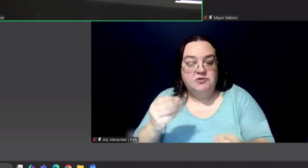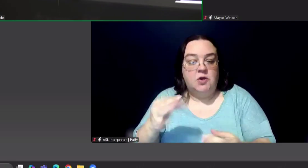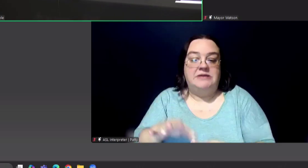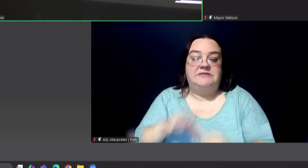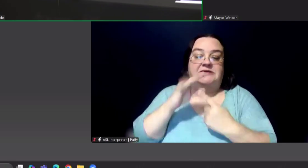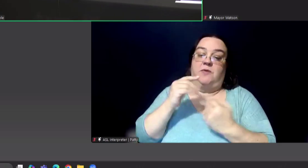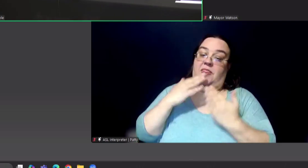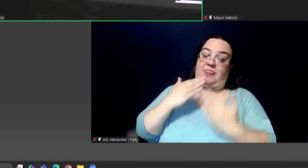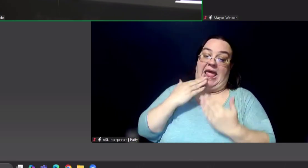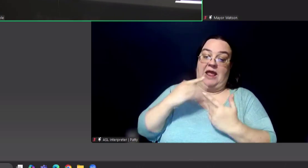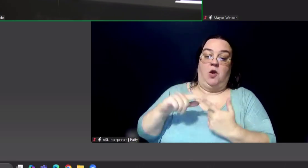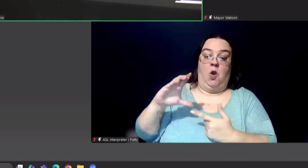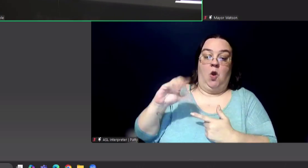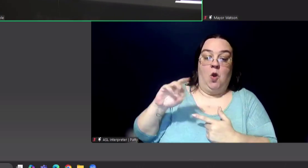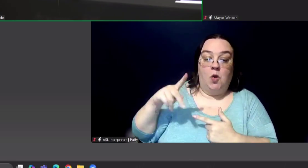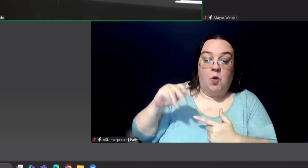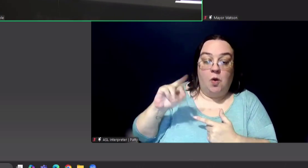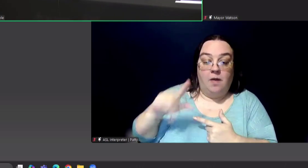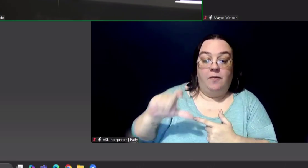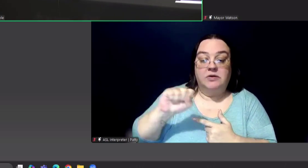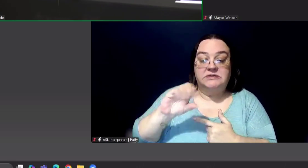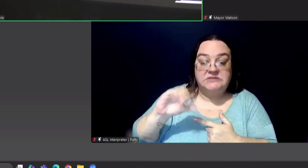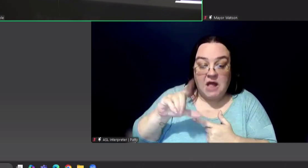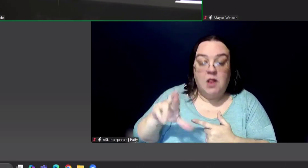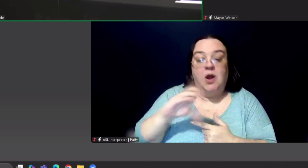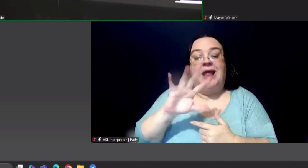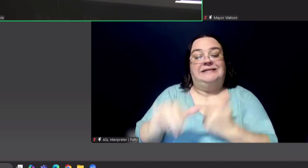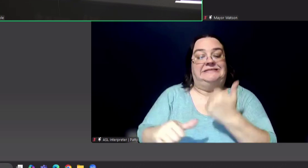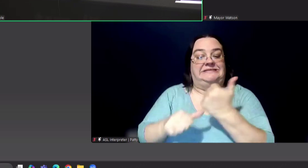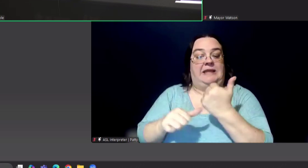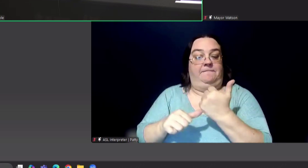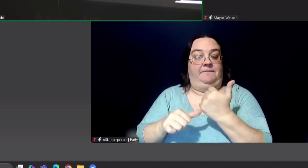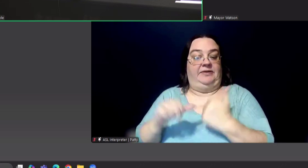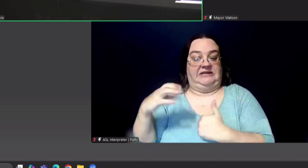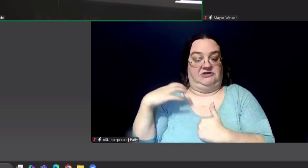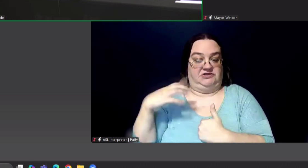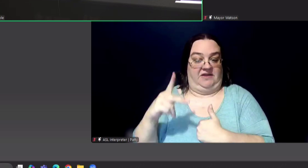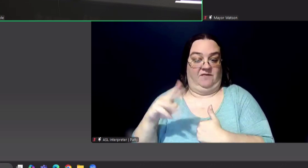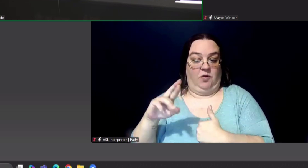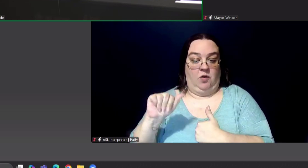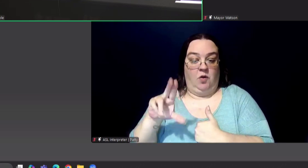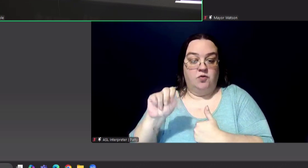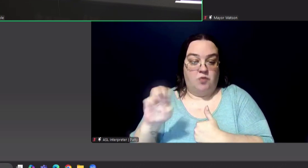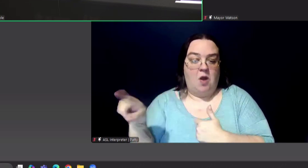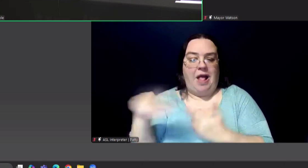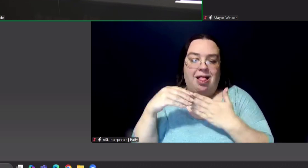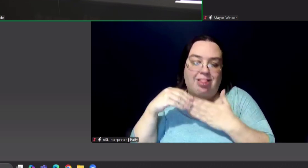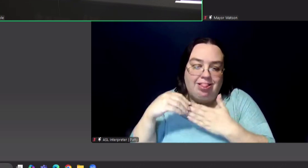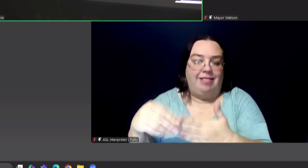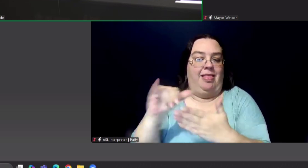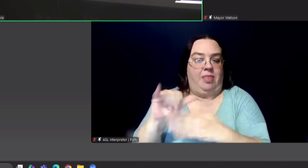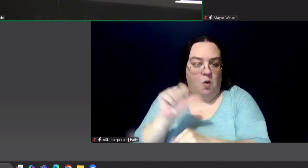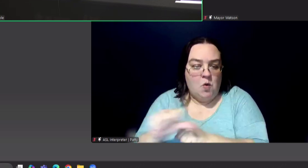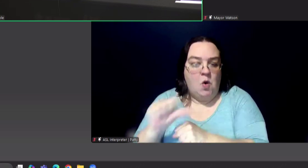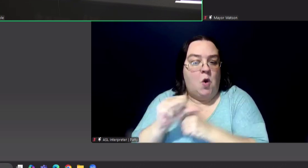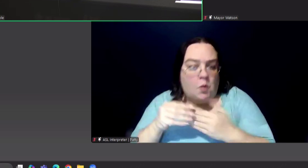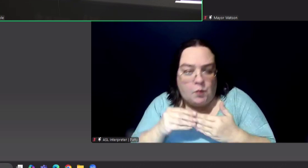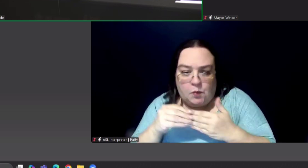Kraus, who led the effort to guide us through this process and ensure